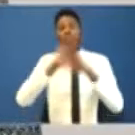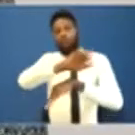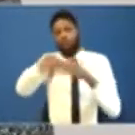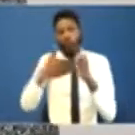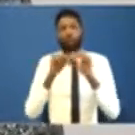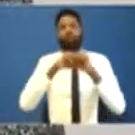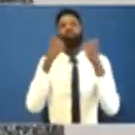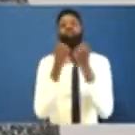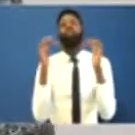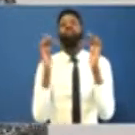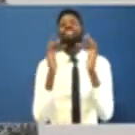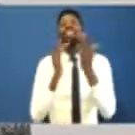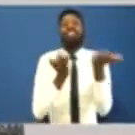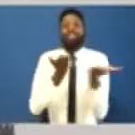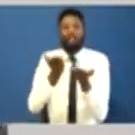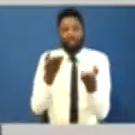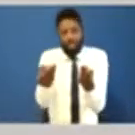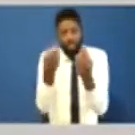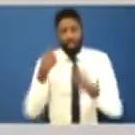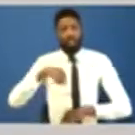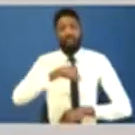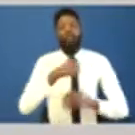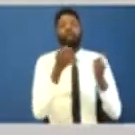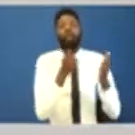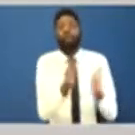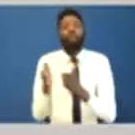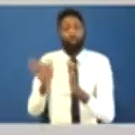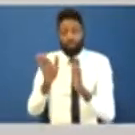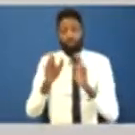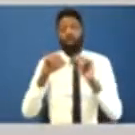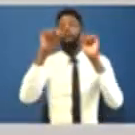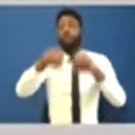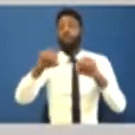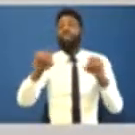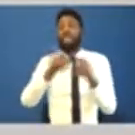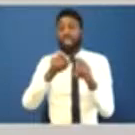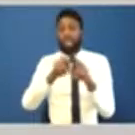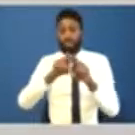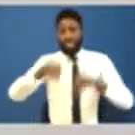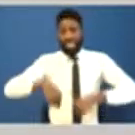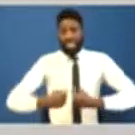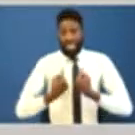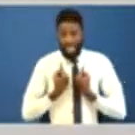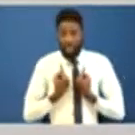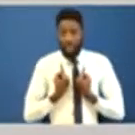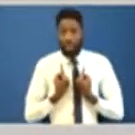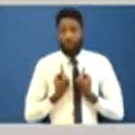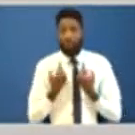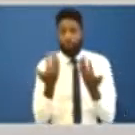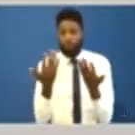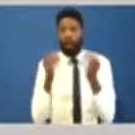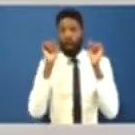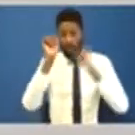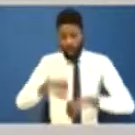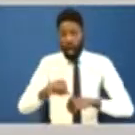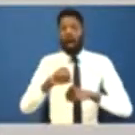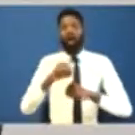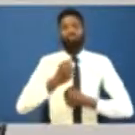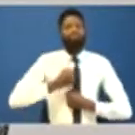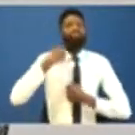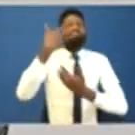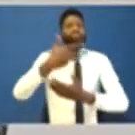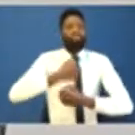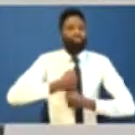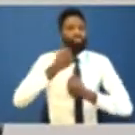services for giving us this opportunity to be able to present ourselves to the people so that the